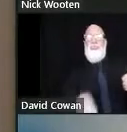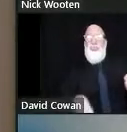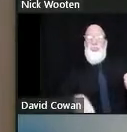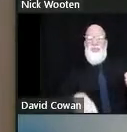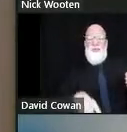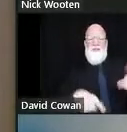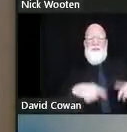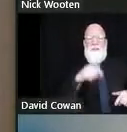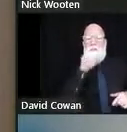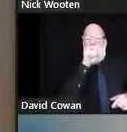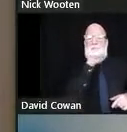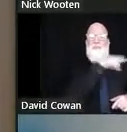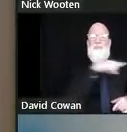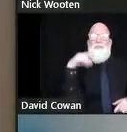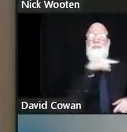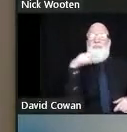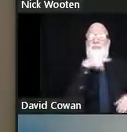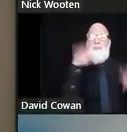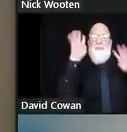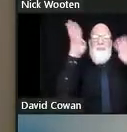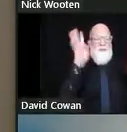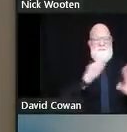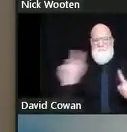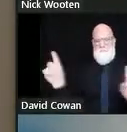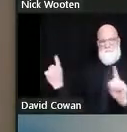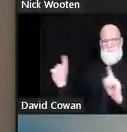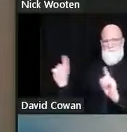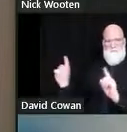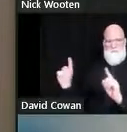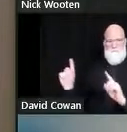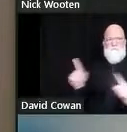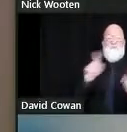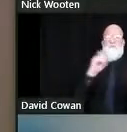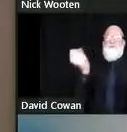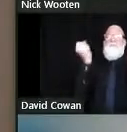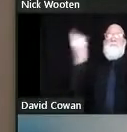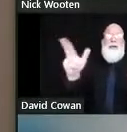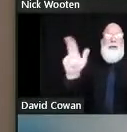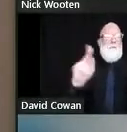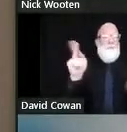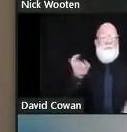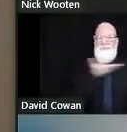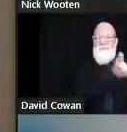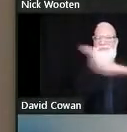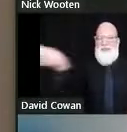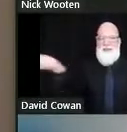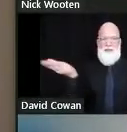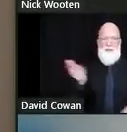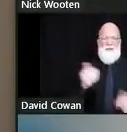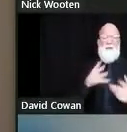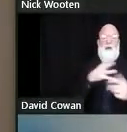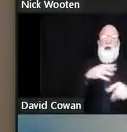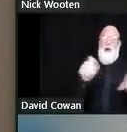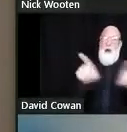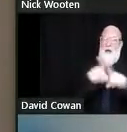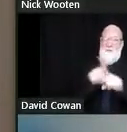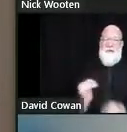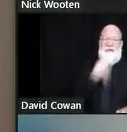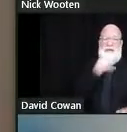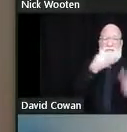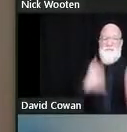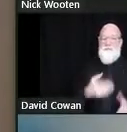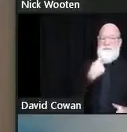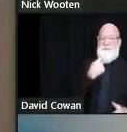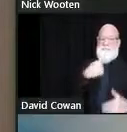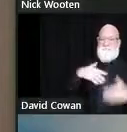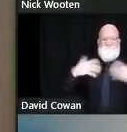these things and we had a lot of people in the room who are also experts in RIS limitting audits who said we did a really good deal I suggest you talk to benad